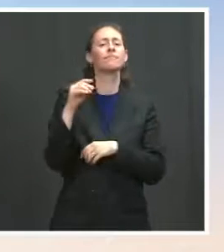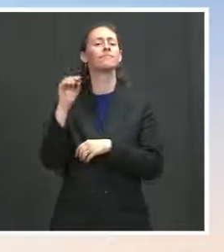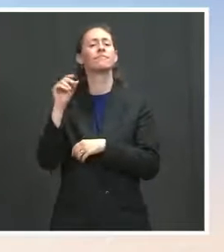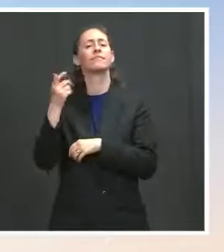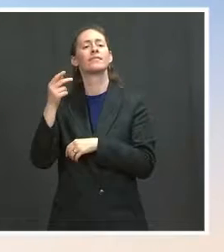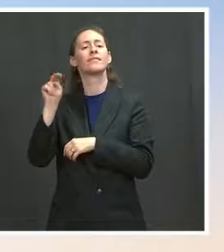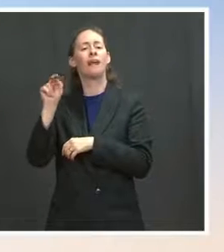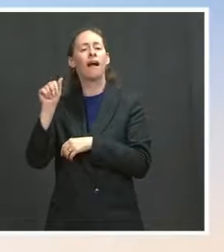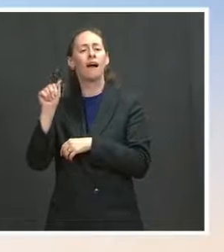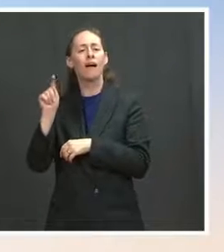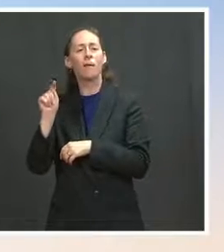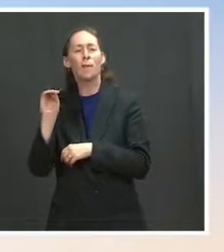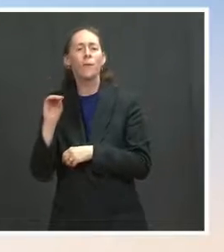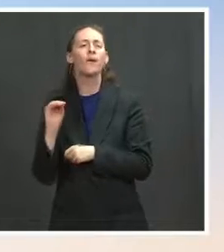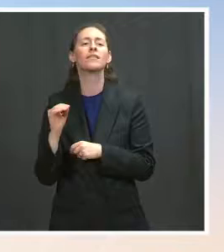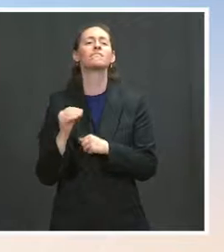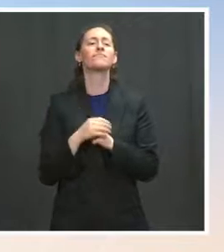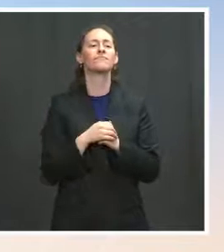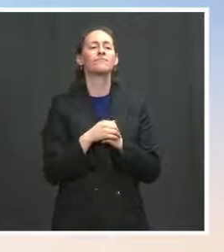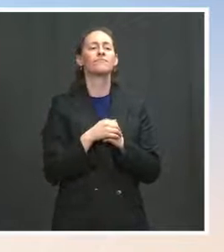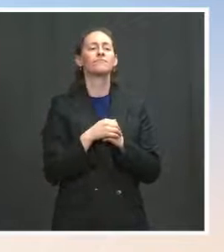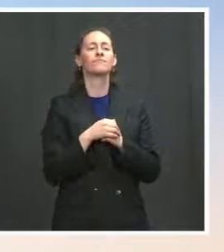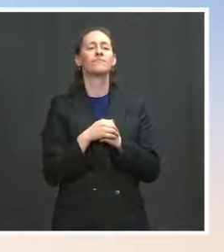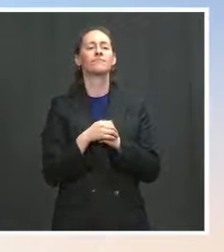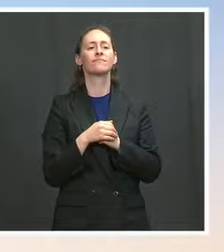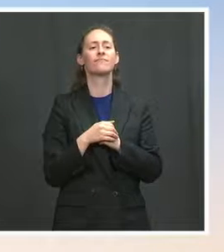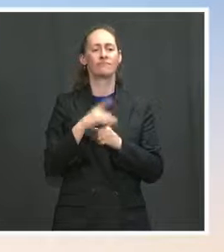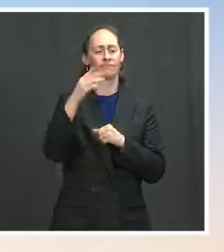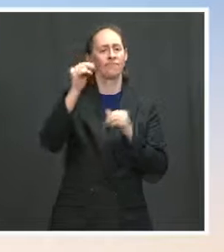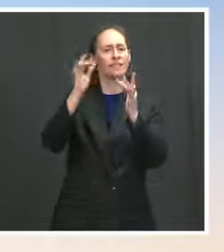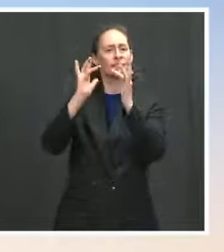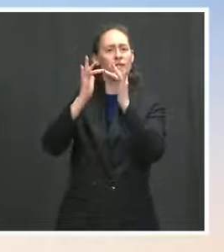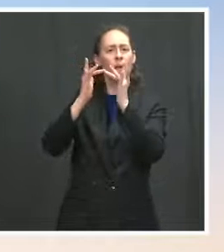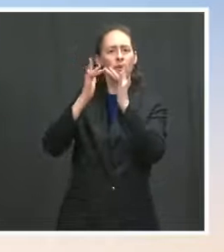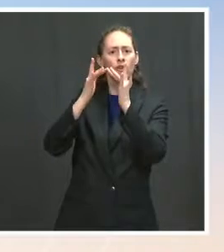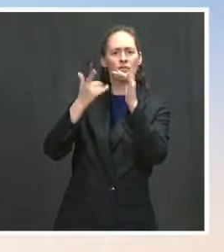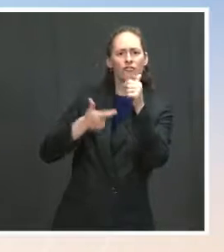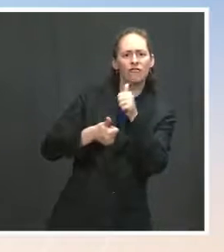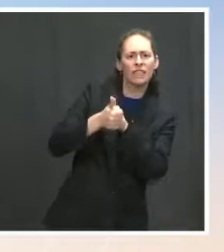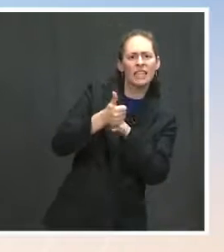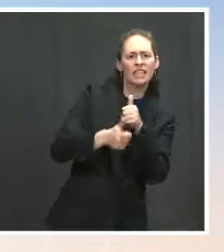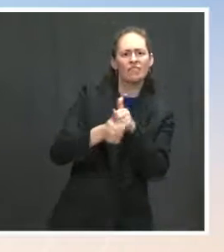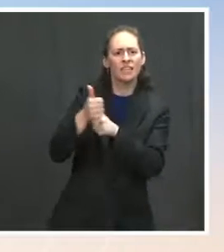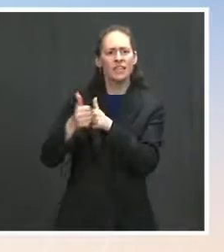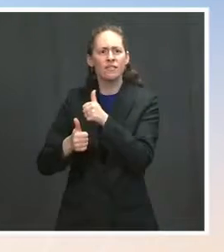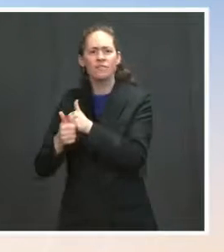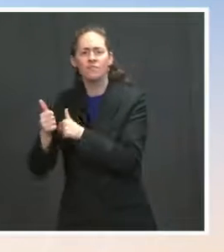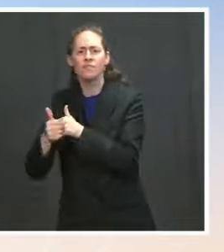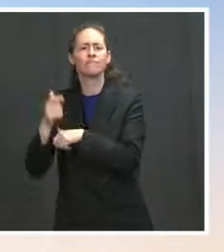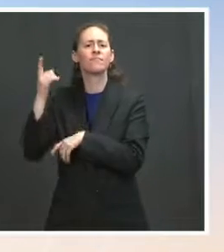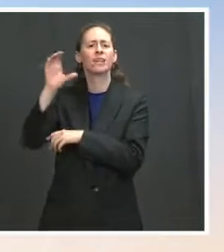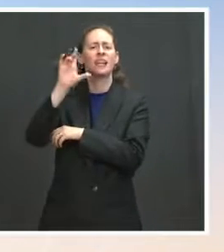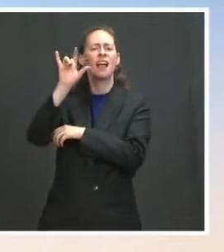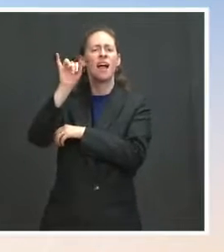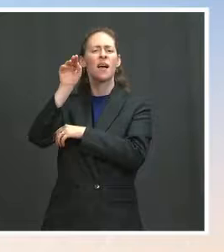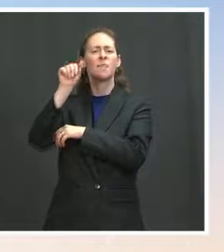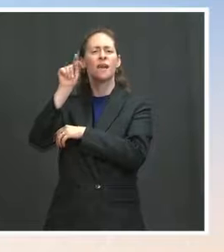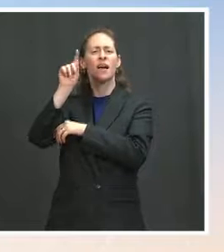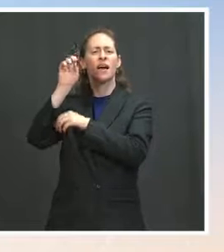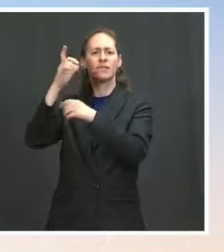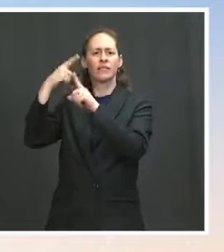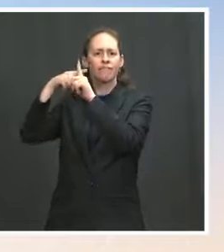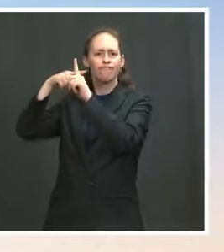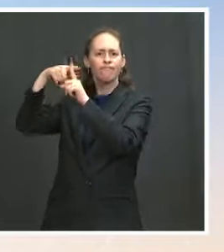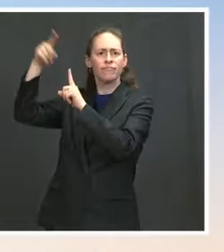to cyber threats, the threat of climate change, or problematic behavior from some where we have disagreements, including